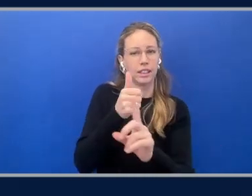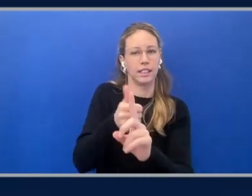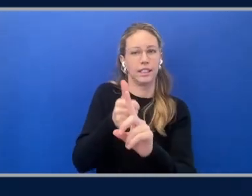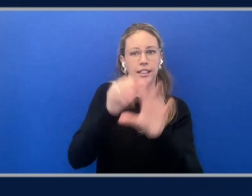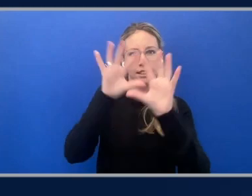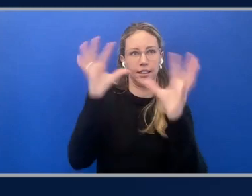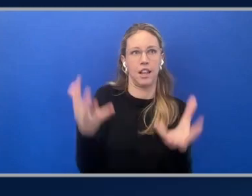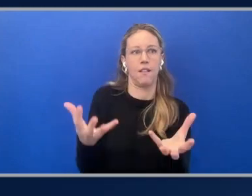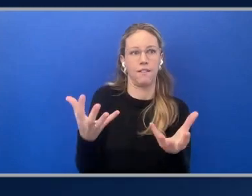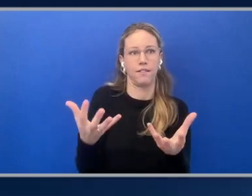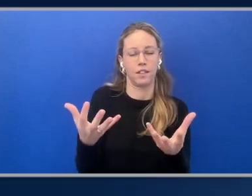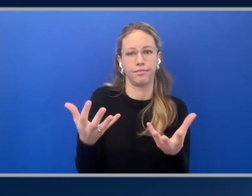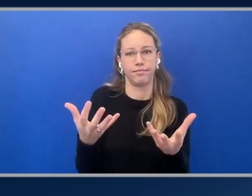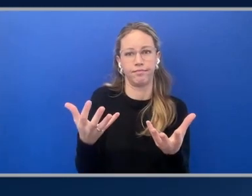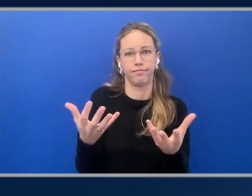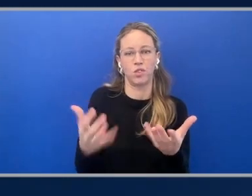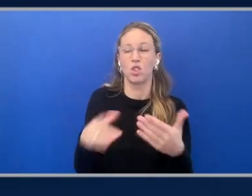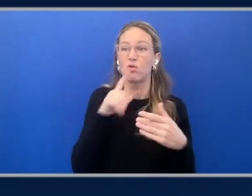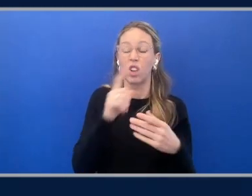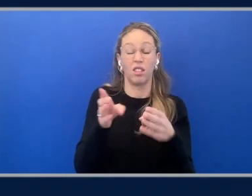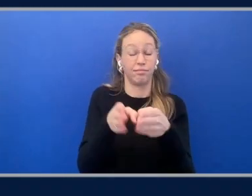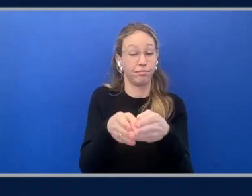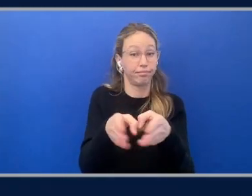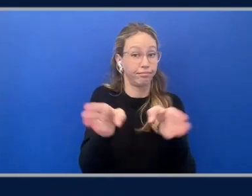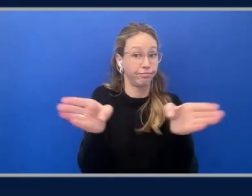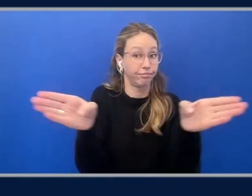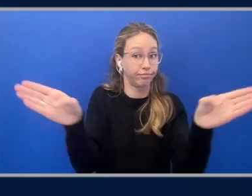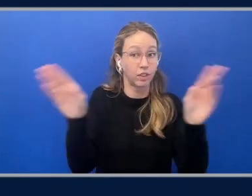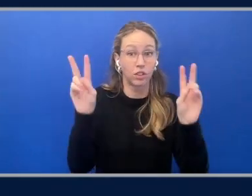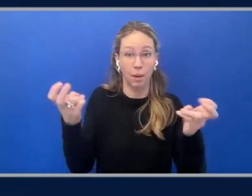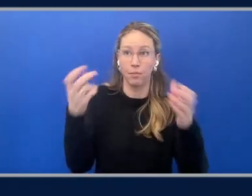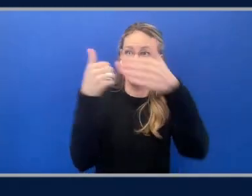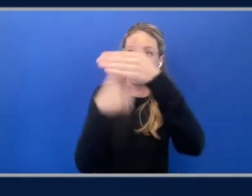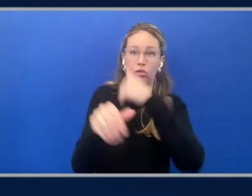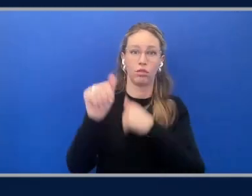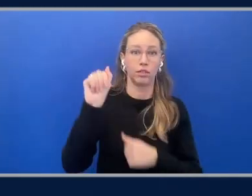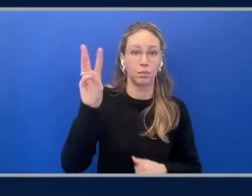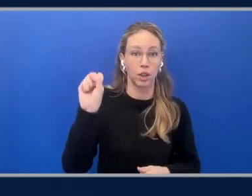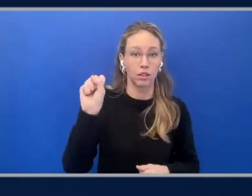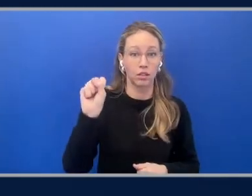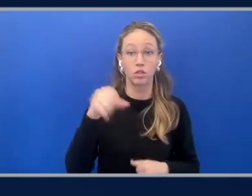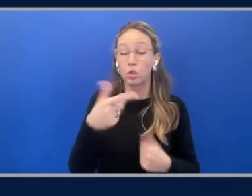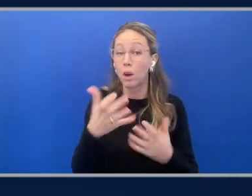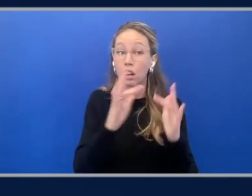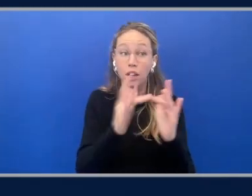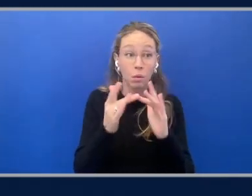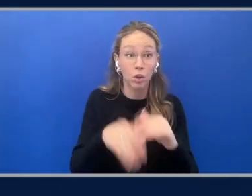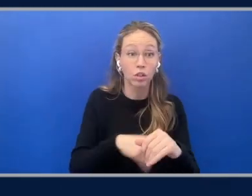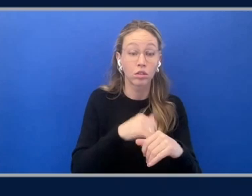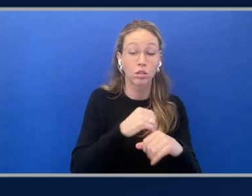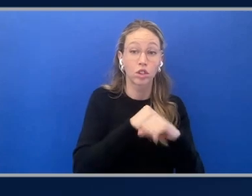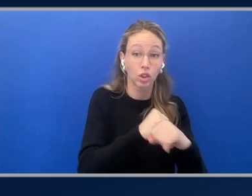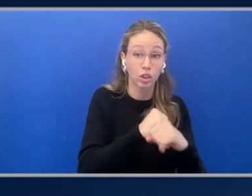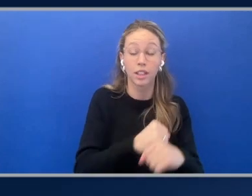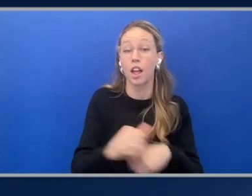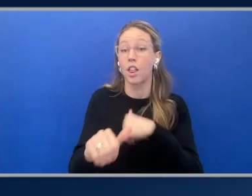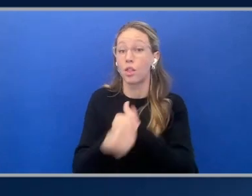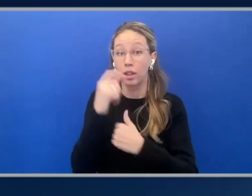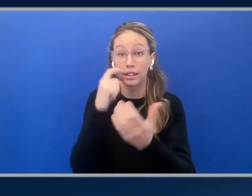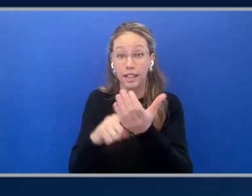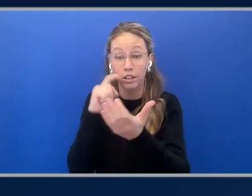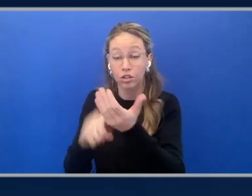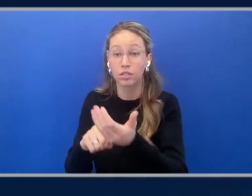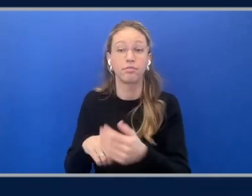very wide topic when it comes to AWS. So it's like, do you want to do network security, threat detection, and then